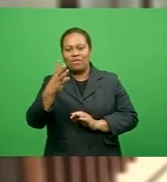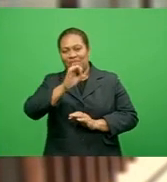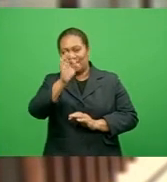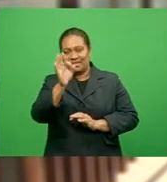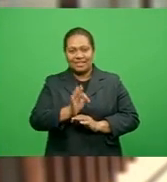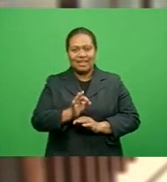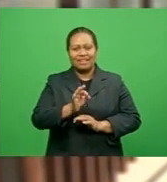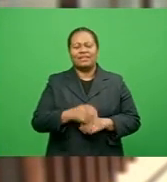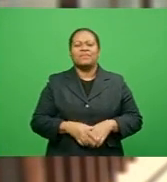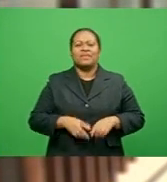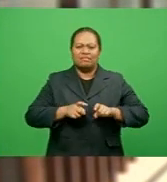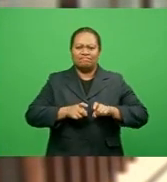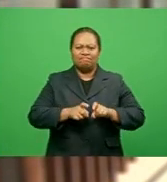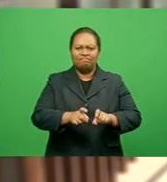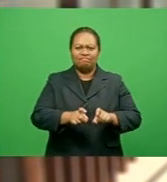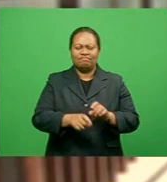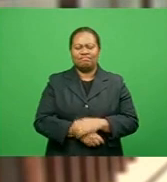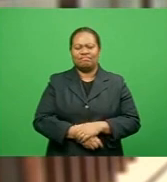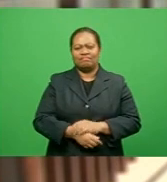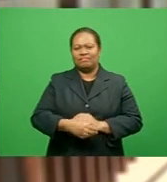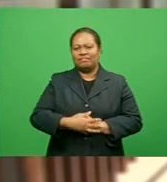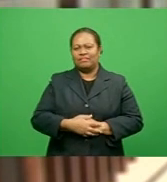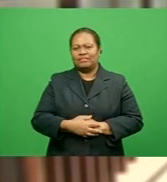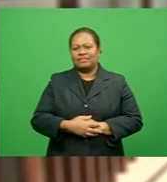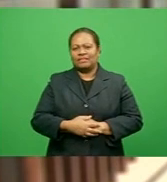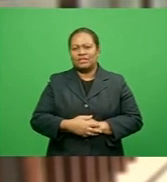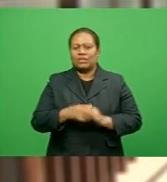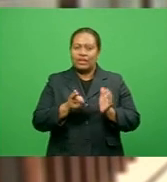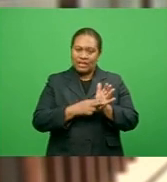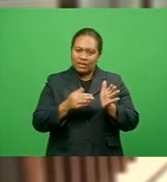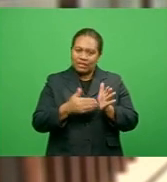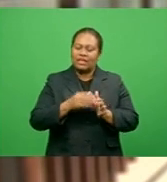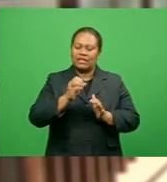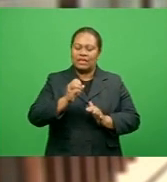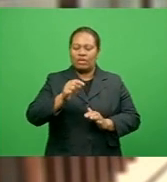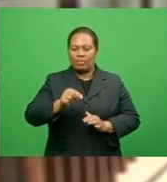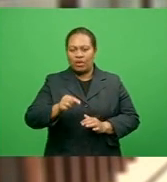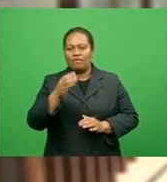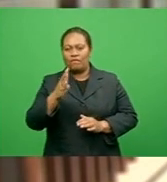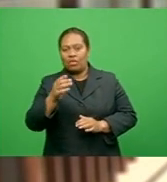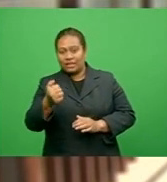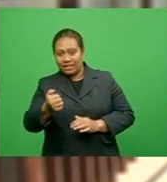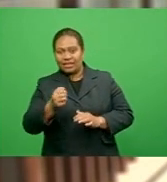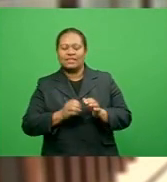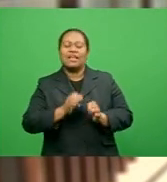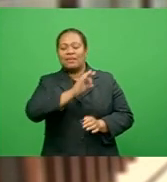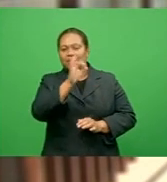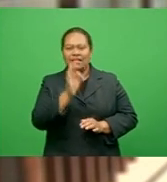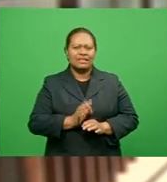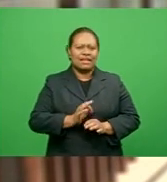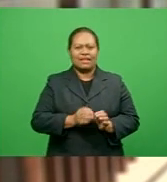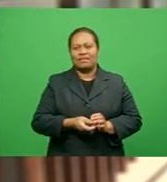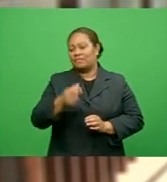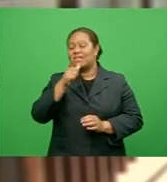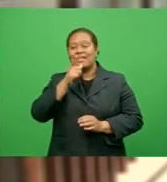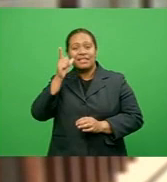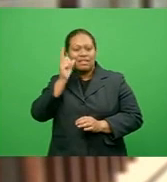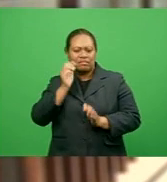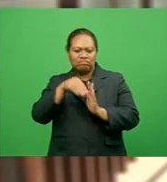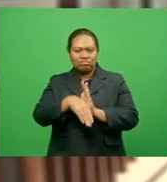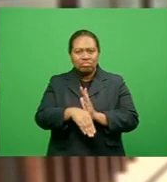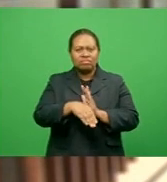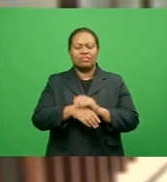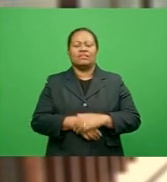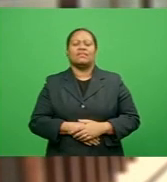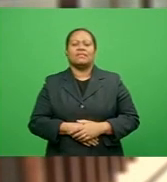was steady early in the Asian session. The Kiwi gained 0.46%, recouping almost all of yesterday's losses after